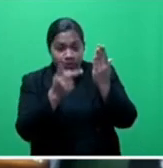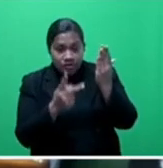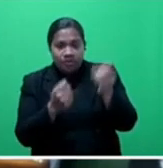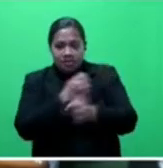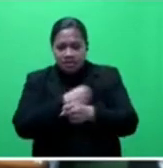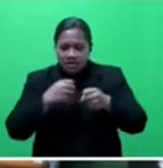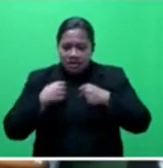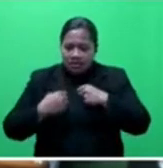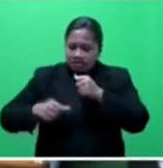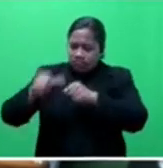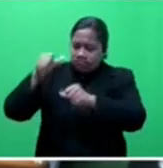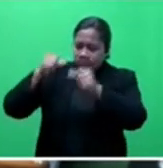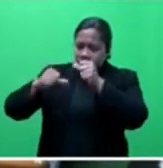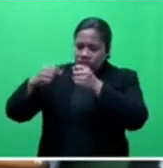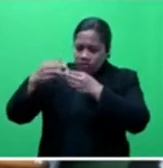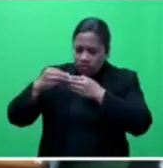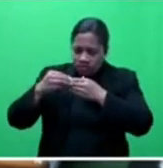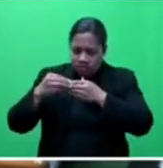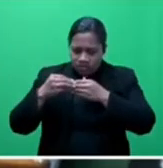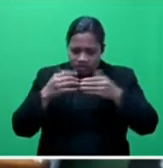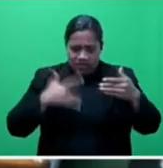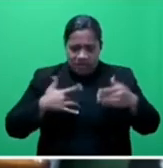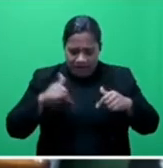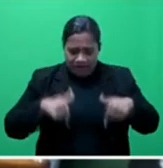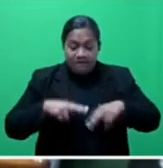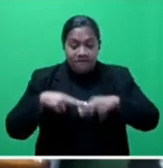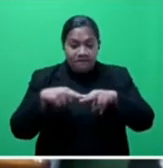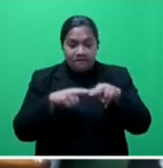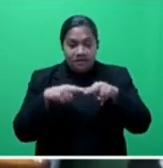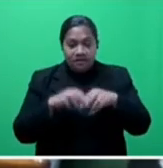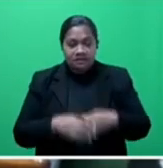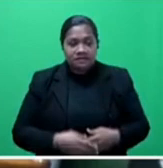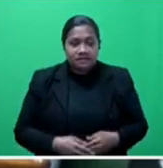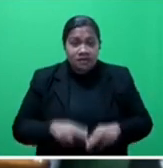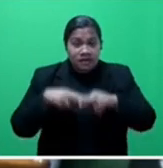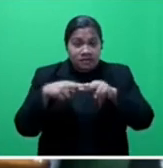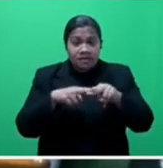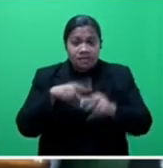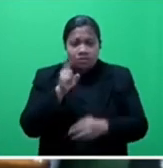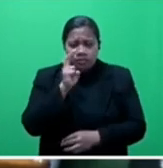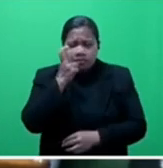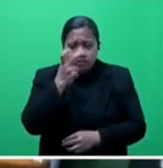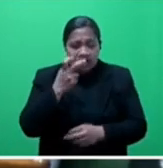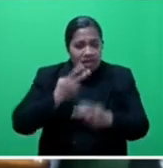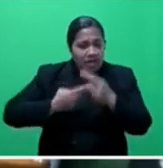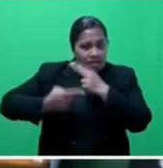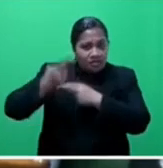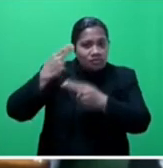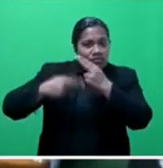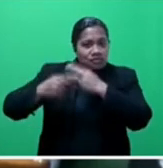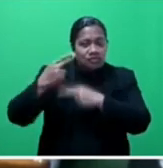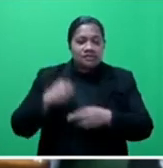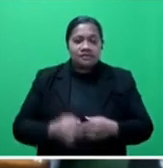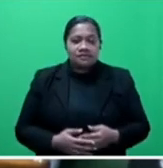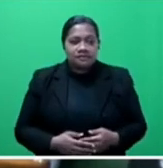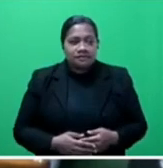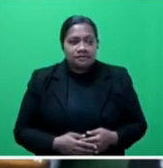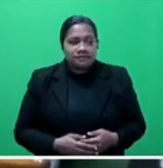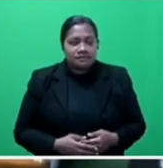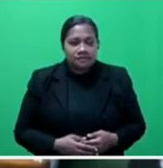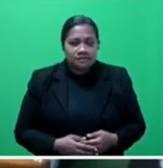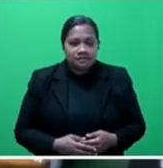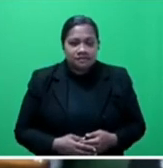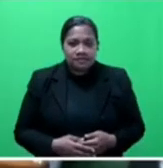lived here in Fiji. Fiji has a dark history with heathenism and